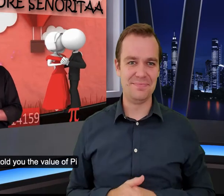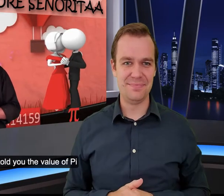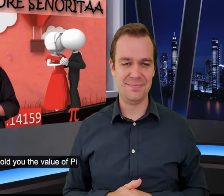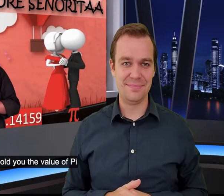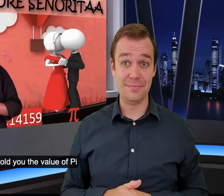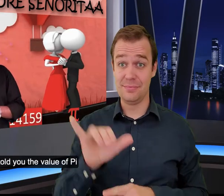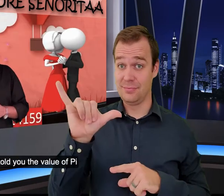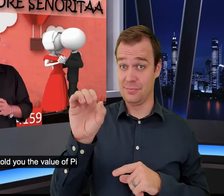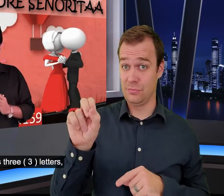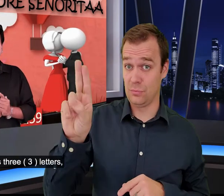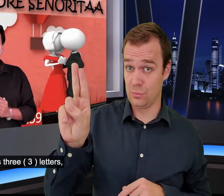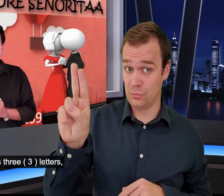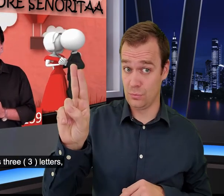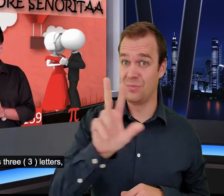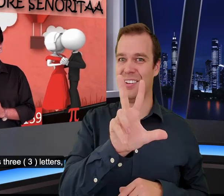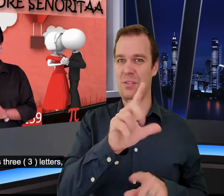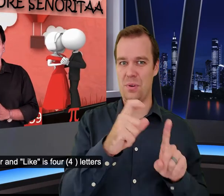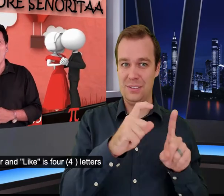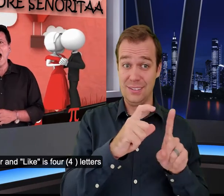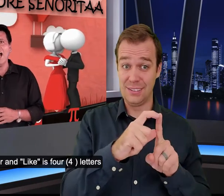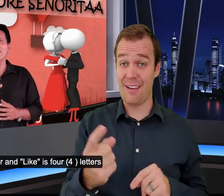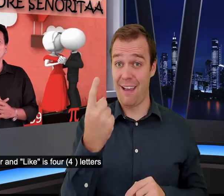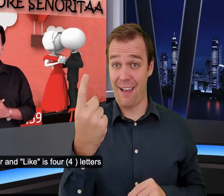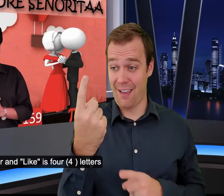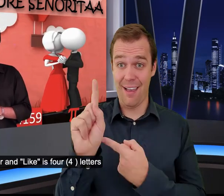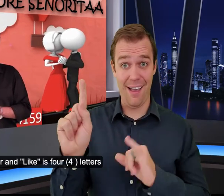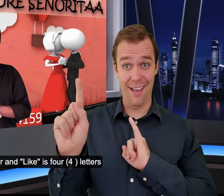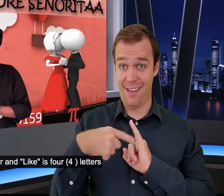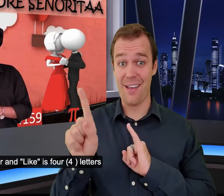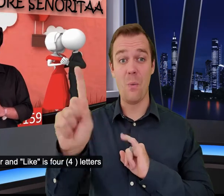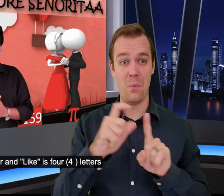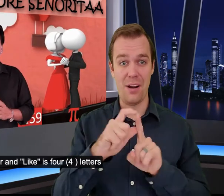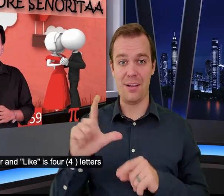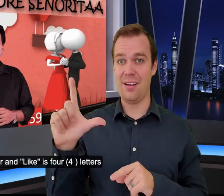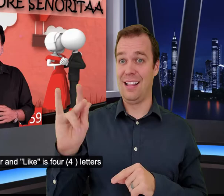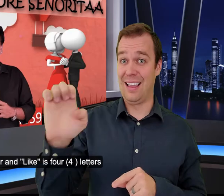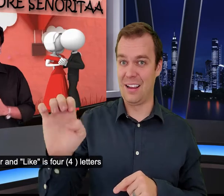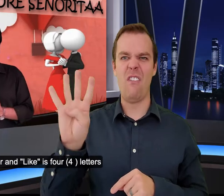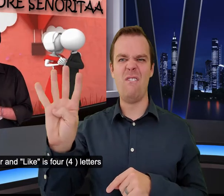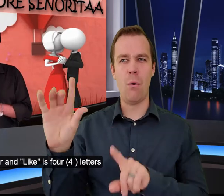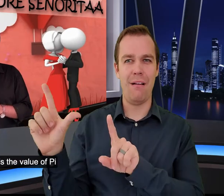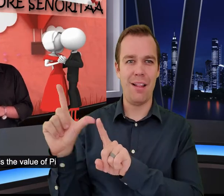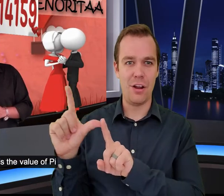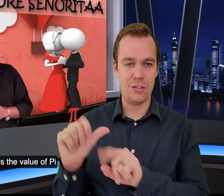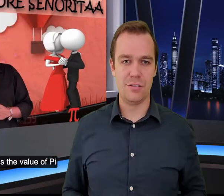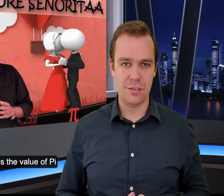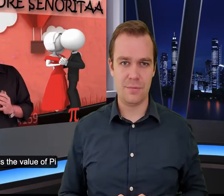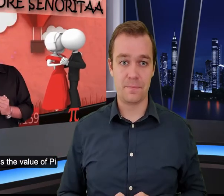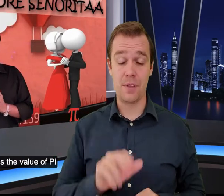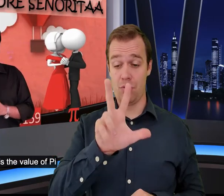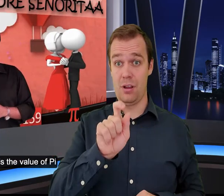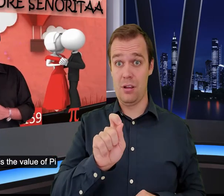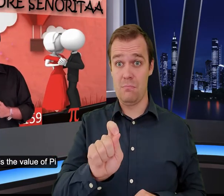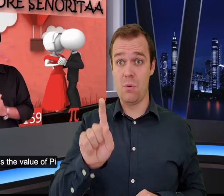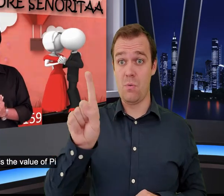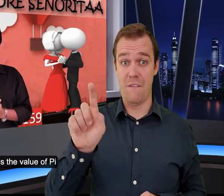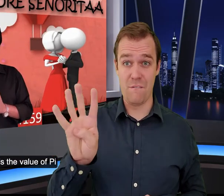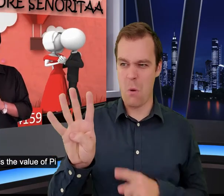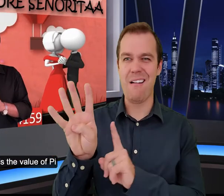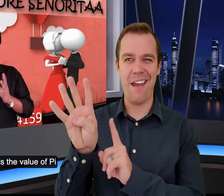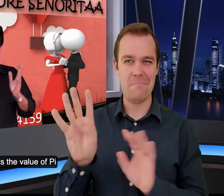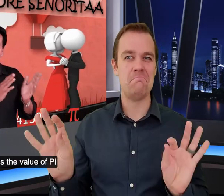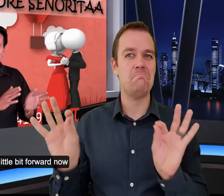pi. You is three words. I is one word. Like is four words. 3.14 is the value of